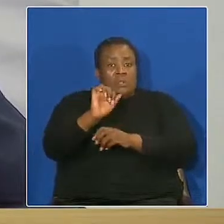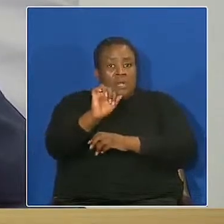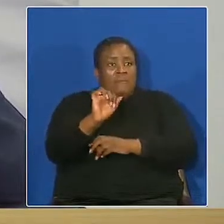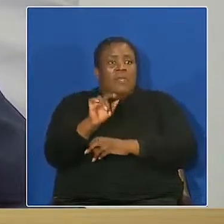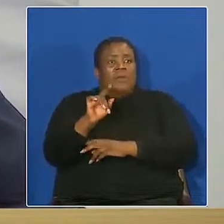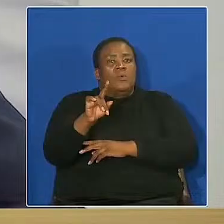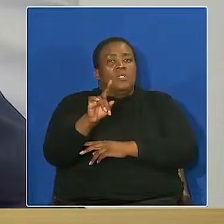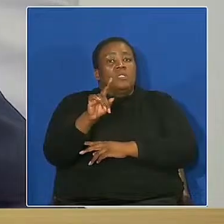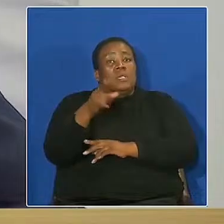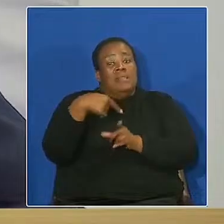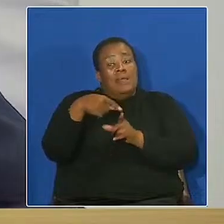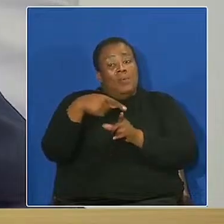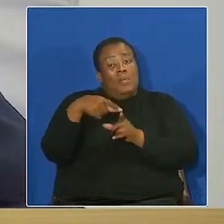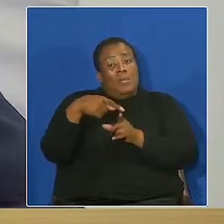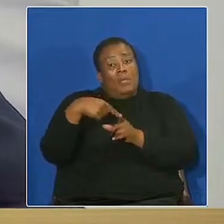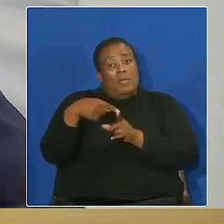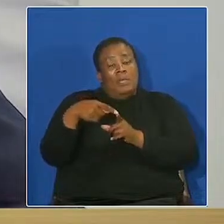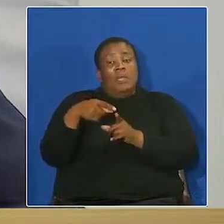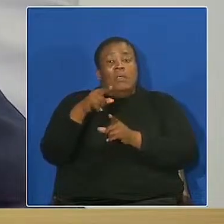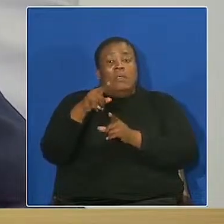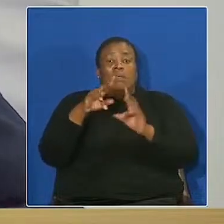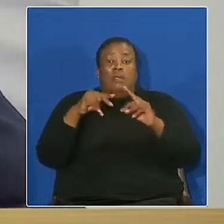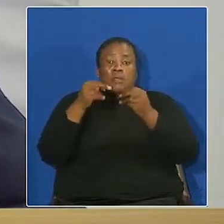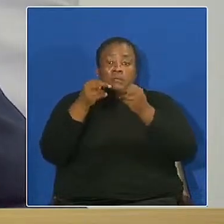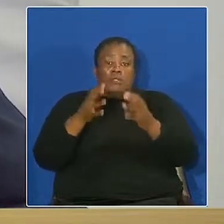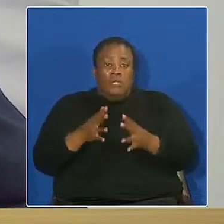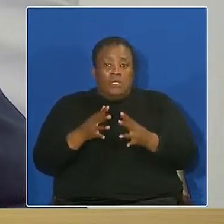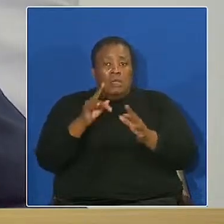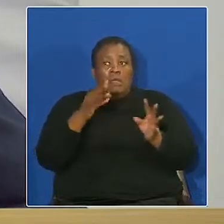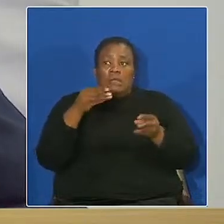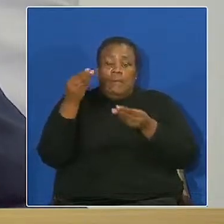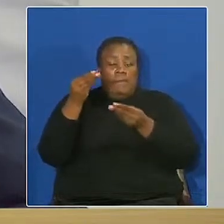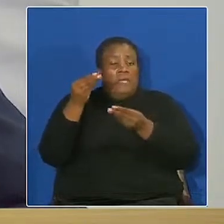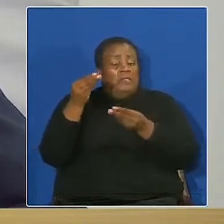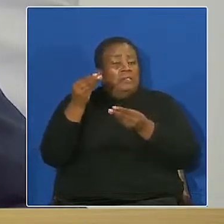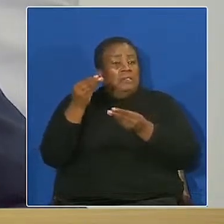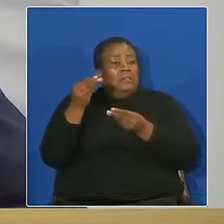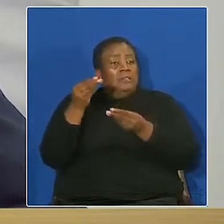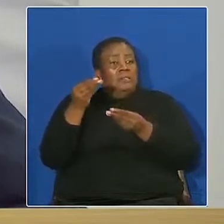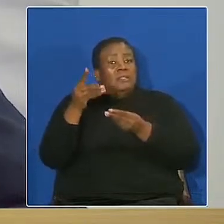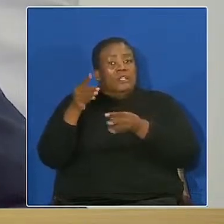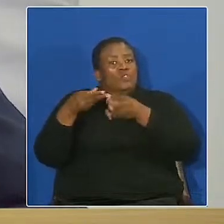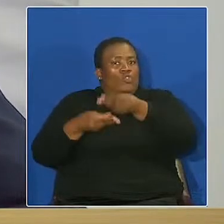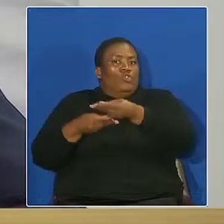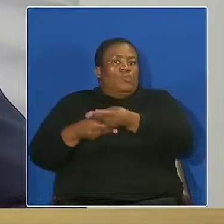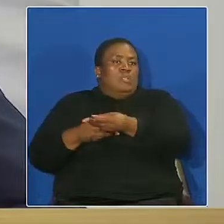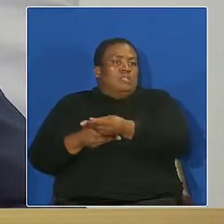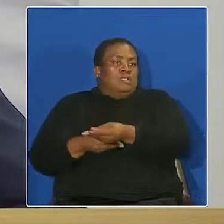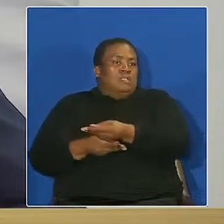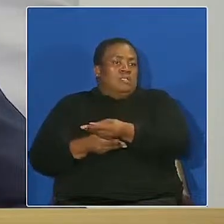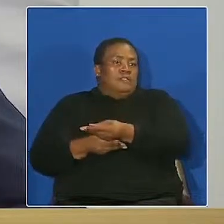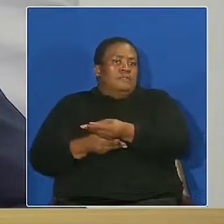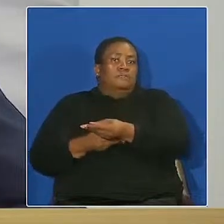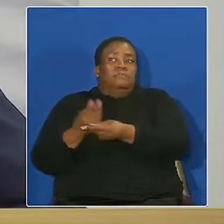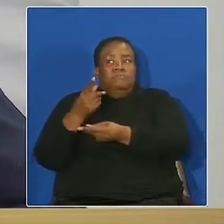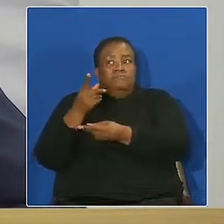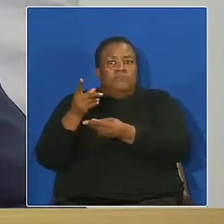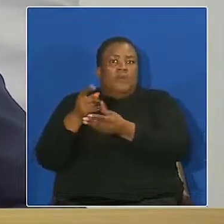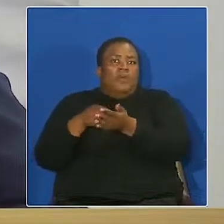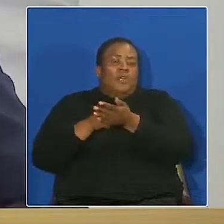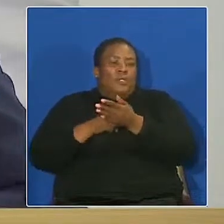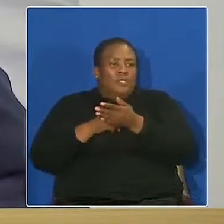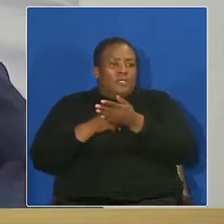those days when the National Commissioner was submitting those documents that were requested